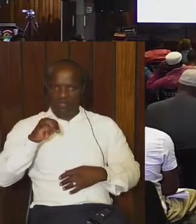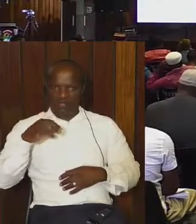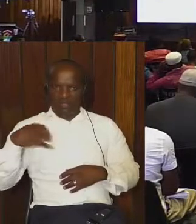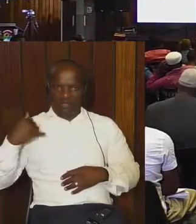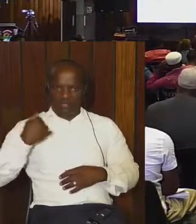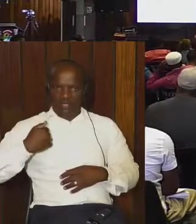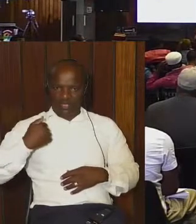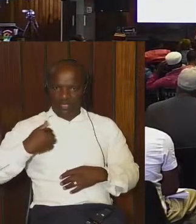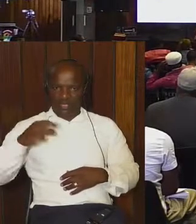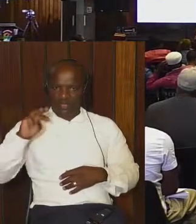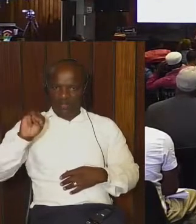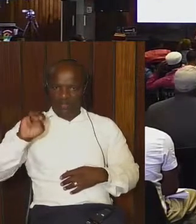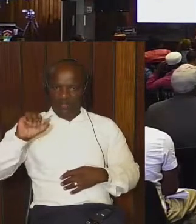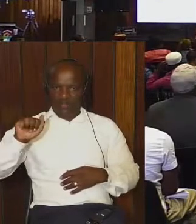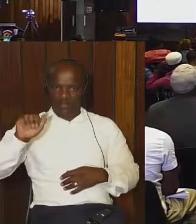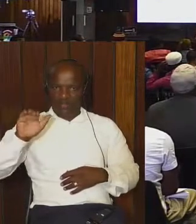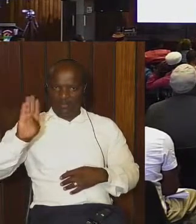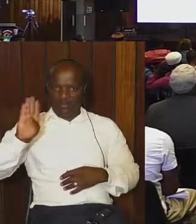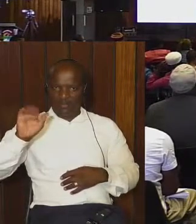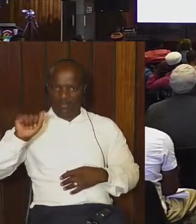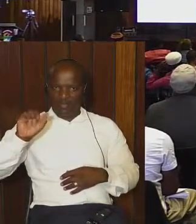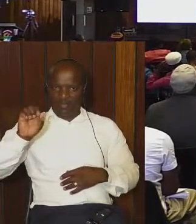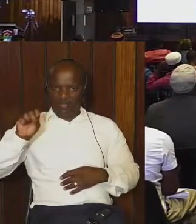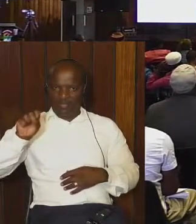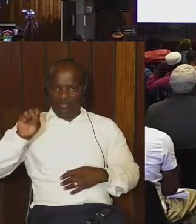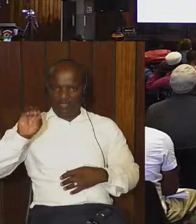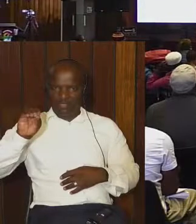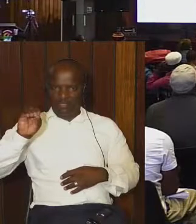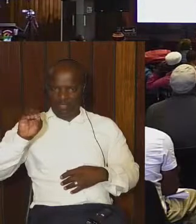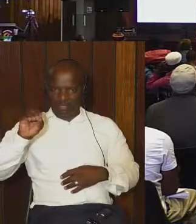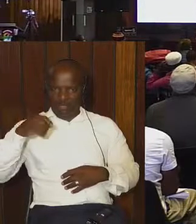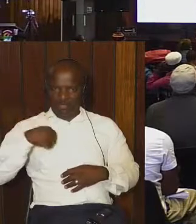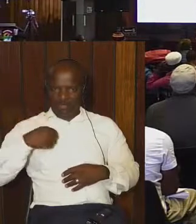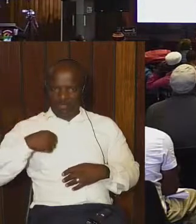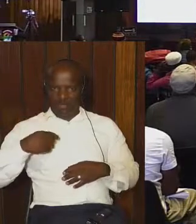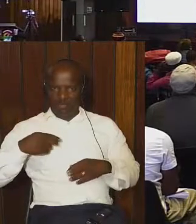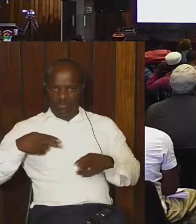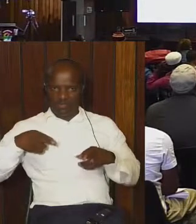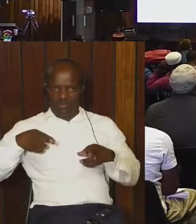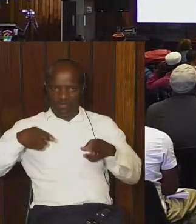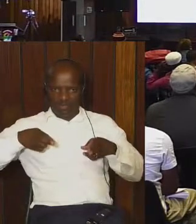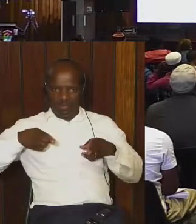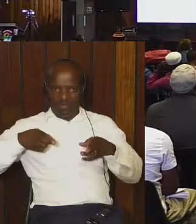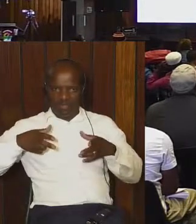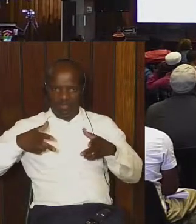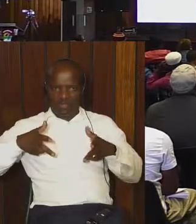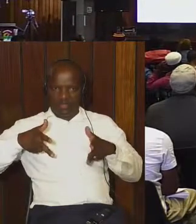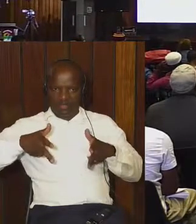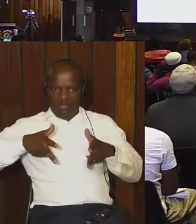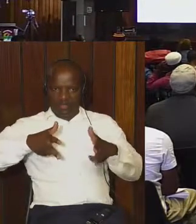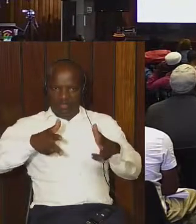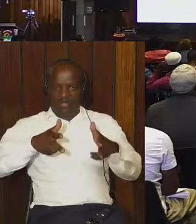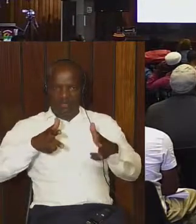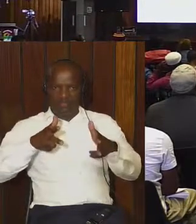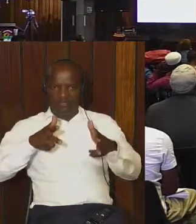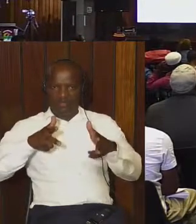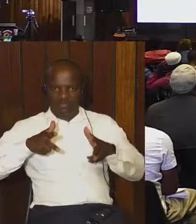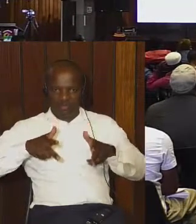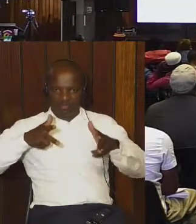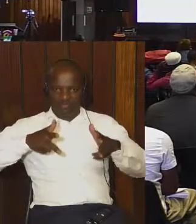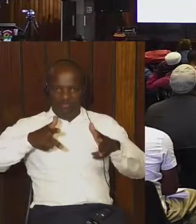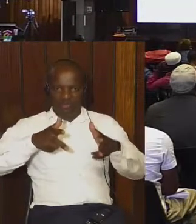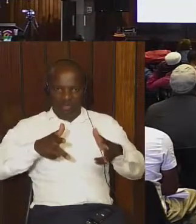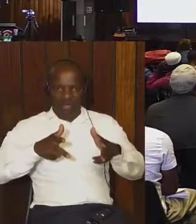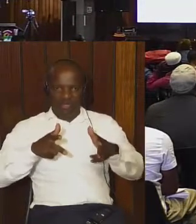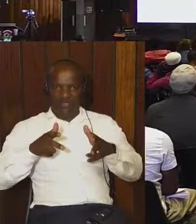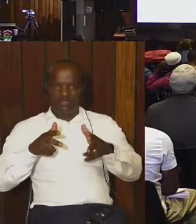a chairperson of the Rail Commuter Forum in Davidson. As you know, that